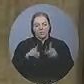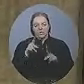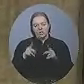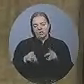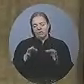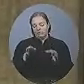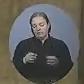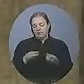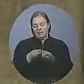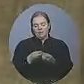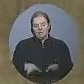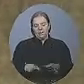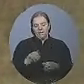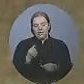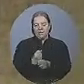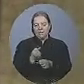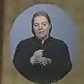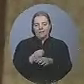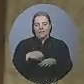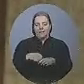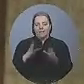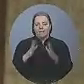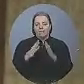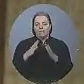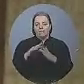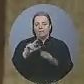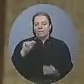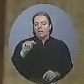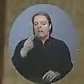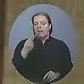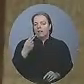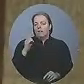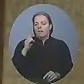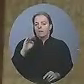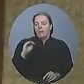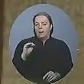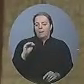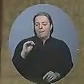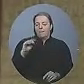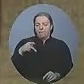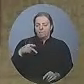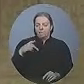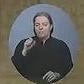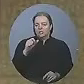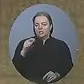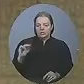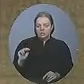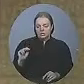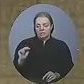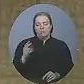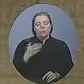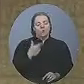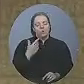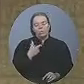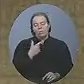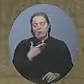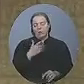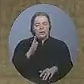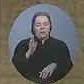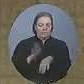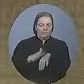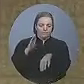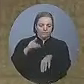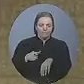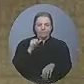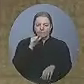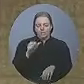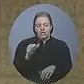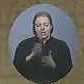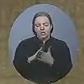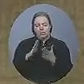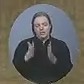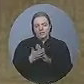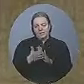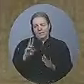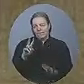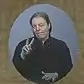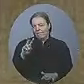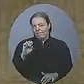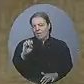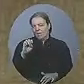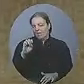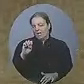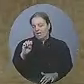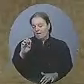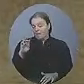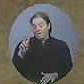Why are they not dealing with Valet and why are they not working with the community and the province to save the jobs in Thompson